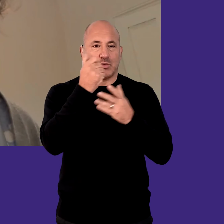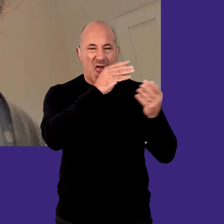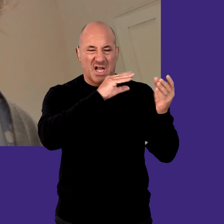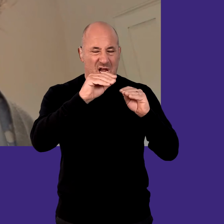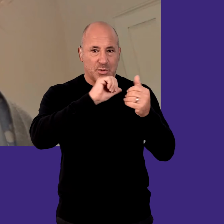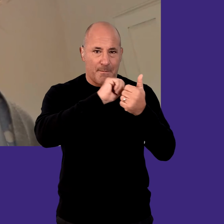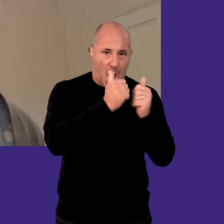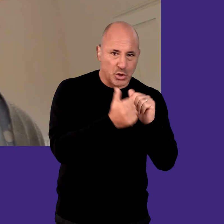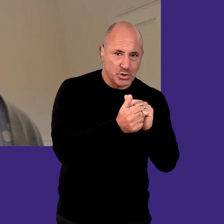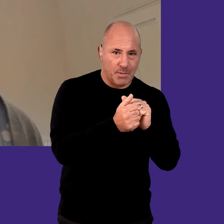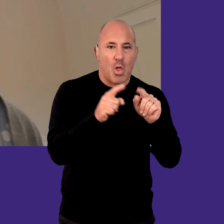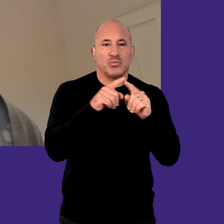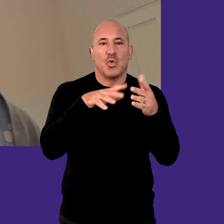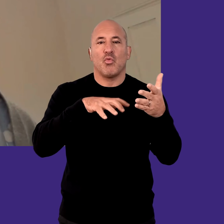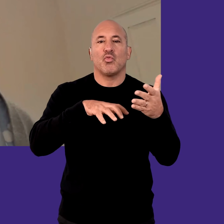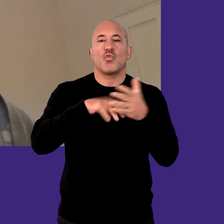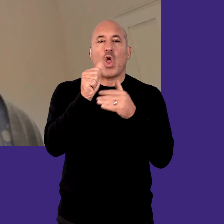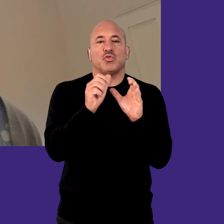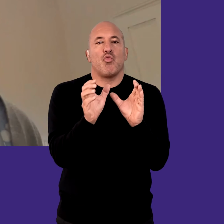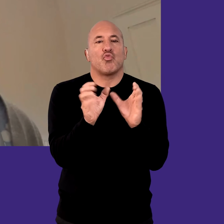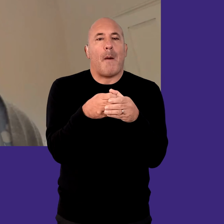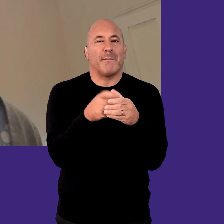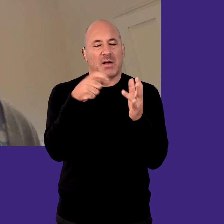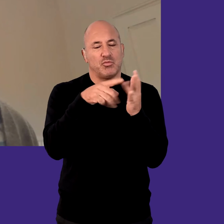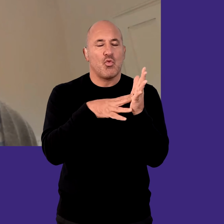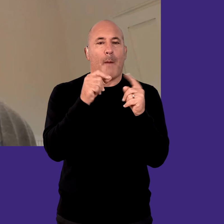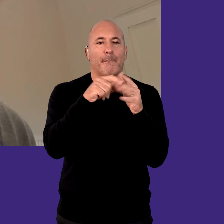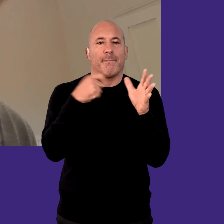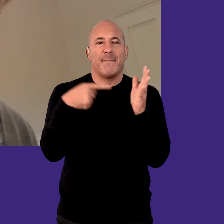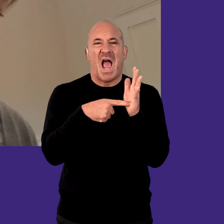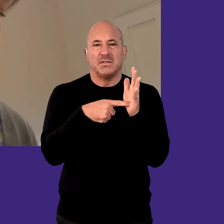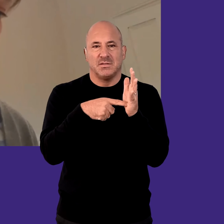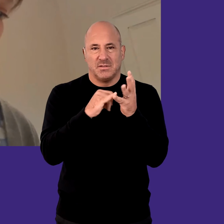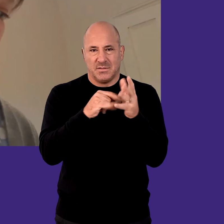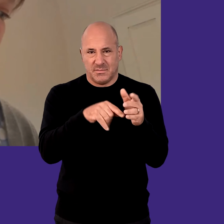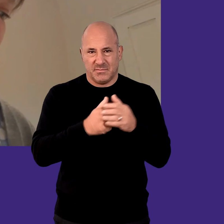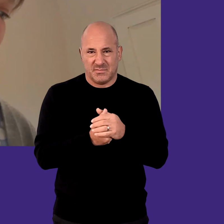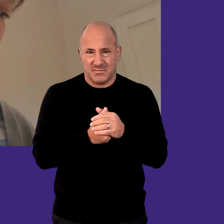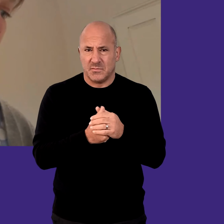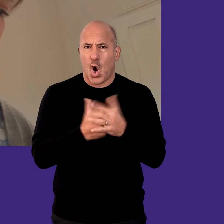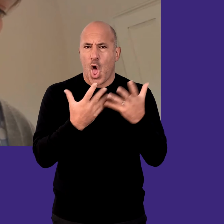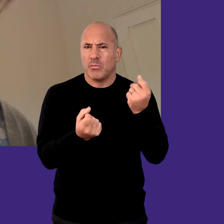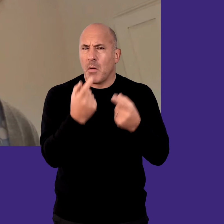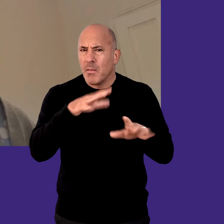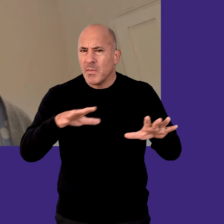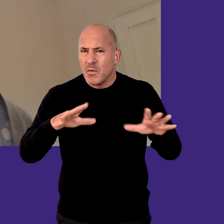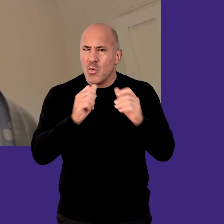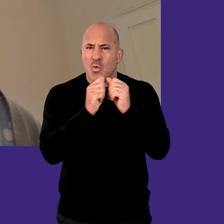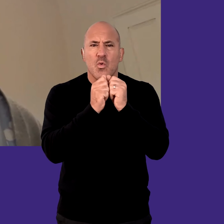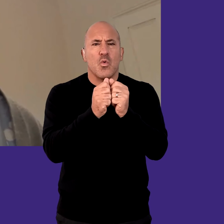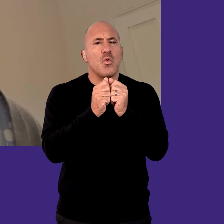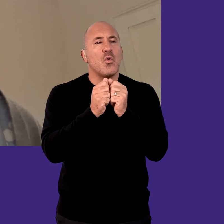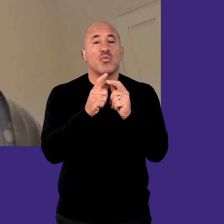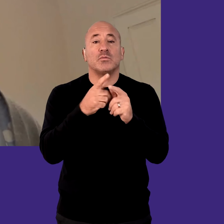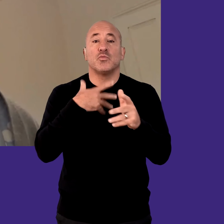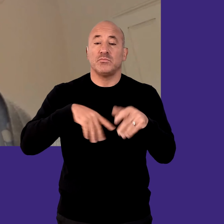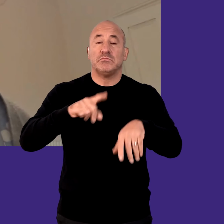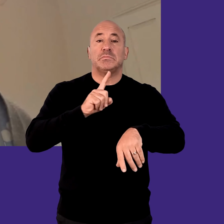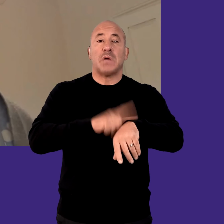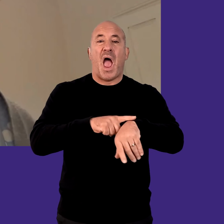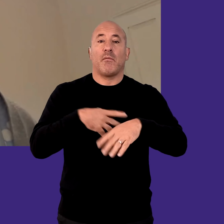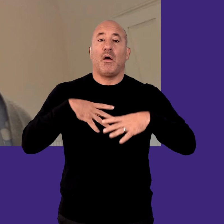and Places projects, local cultural education partnerships, and cultural compacts, it came up a lot that one of the most valuable things that we